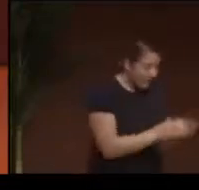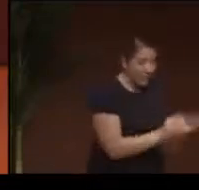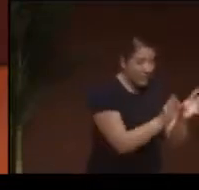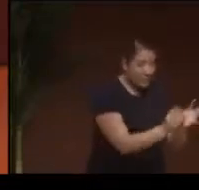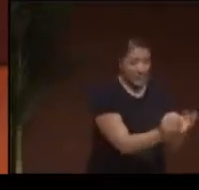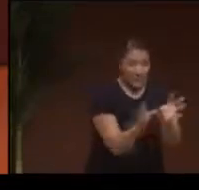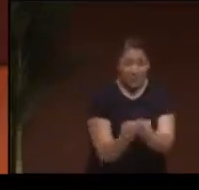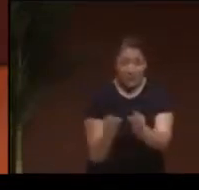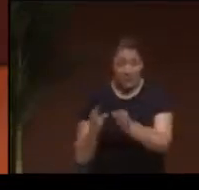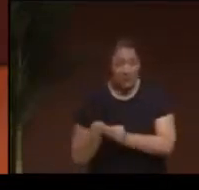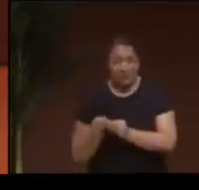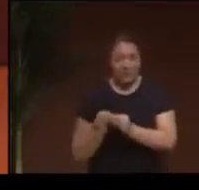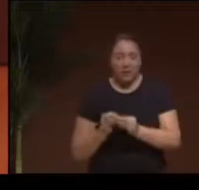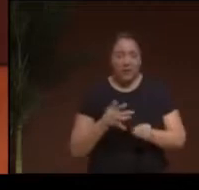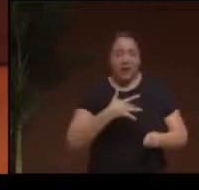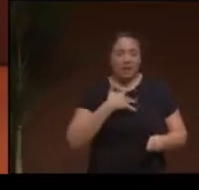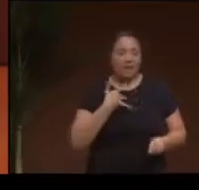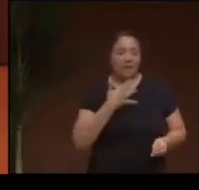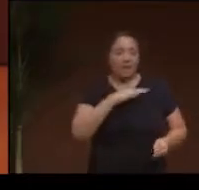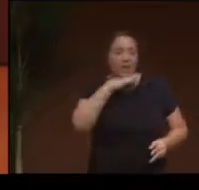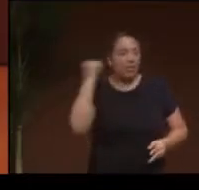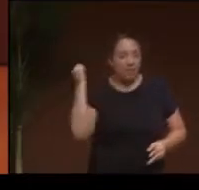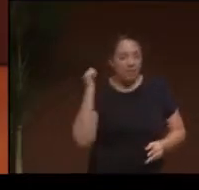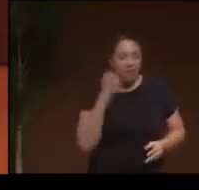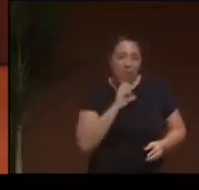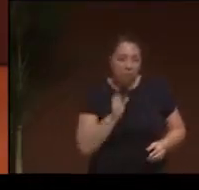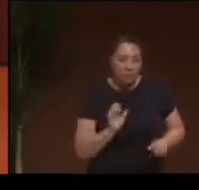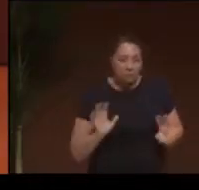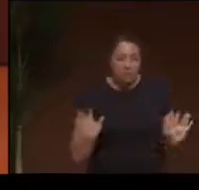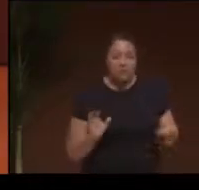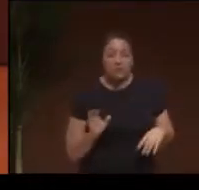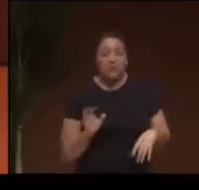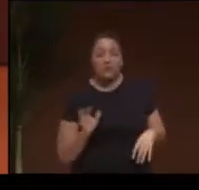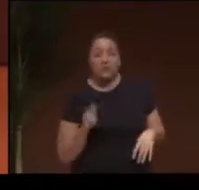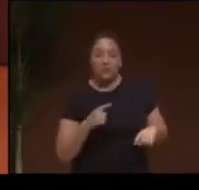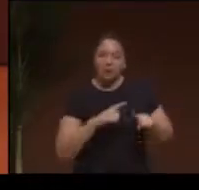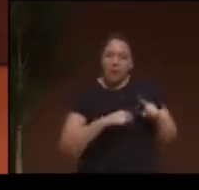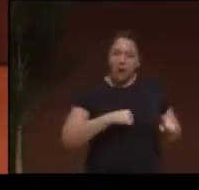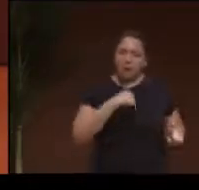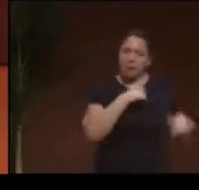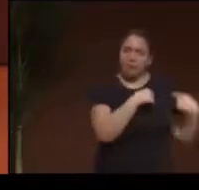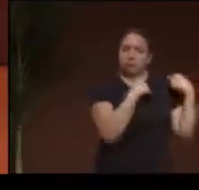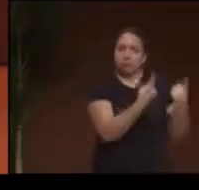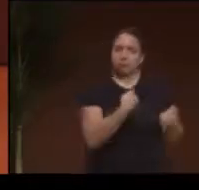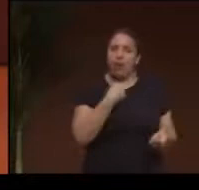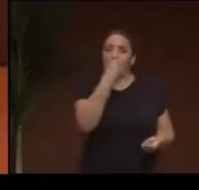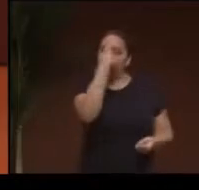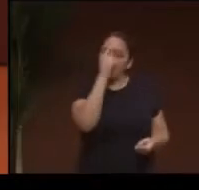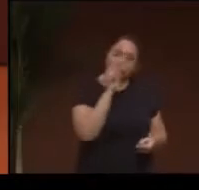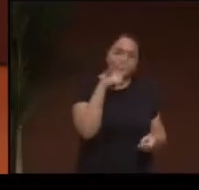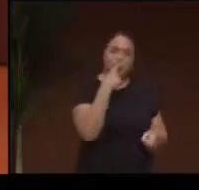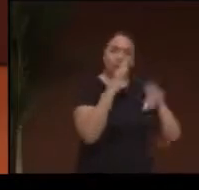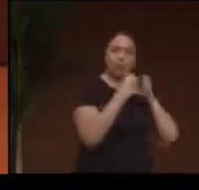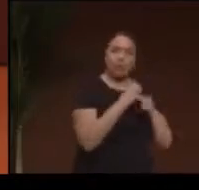powwow, it got very old for me quickly. But I was proud of what we had accomplished, and I thought that we were the only Caribbean